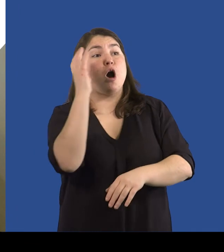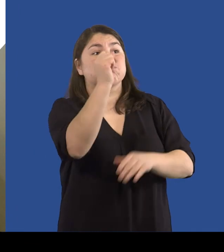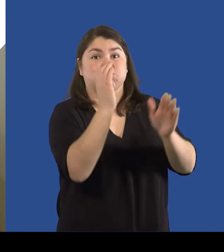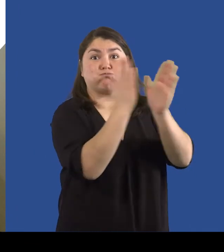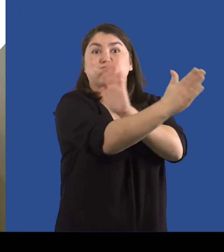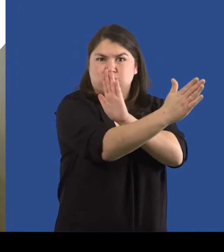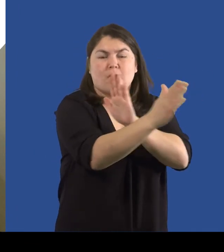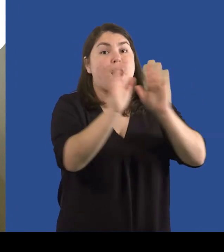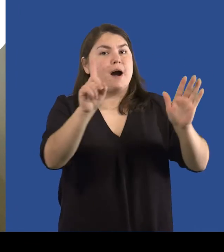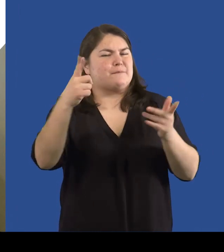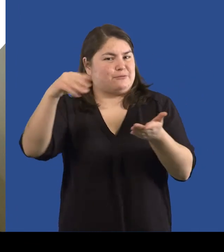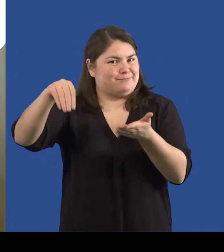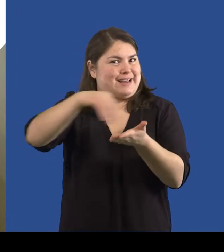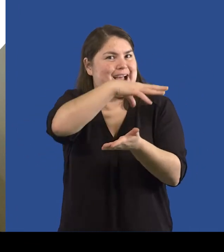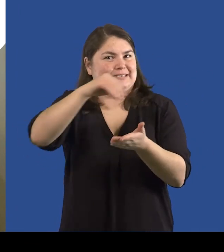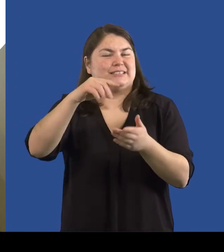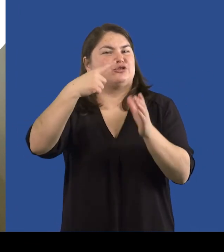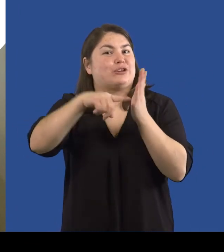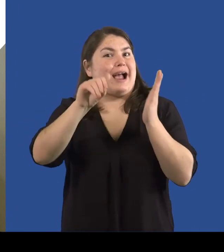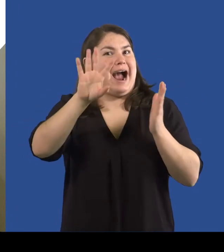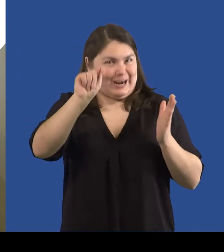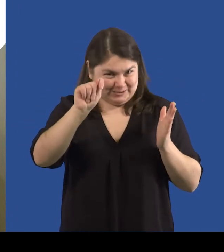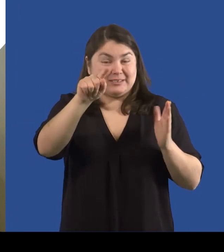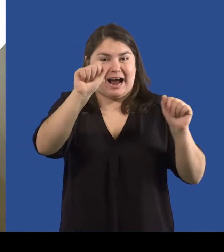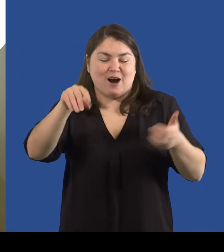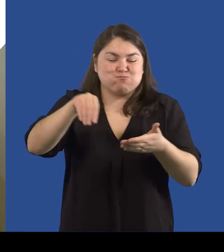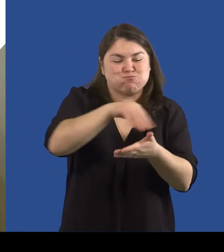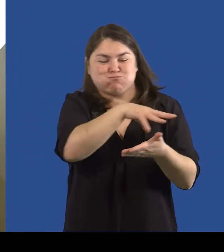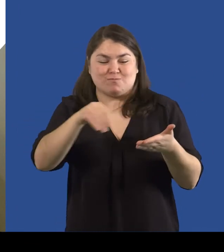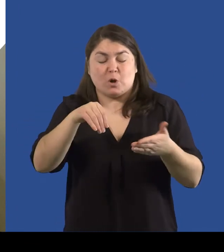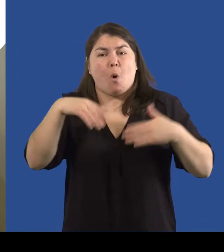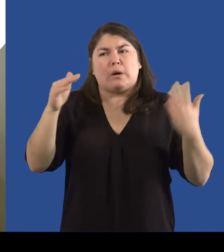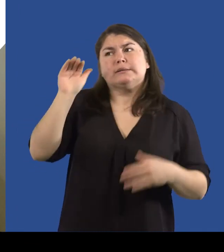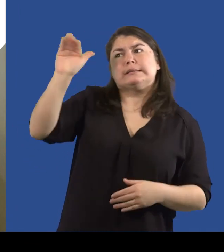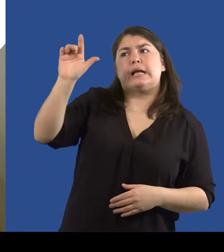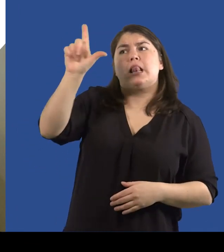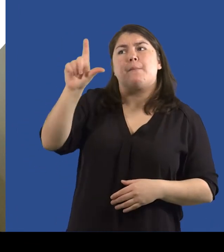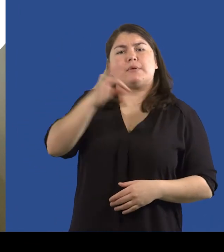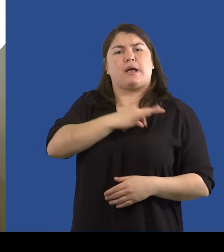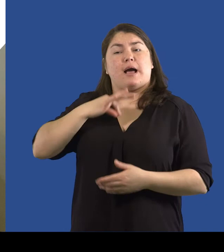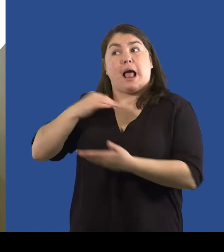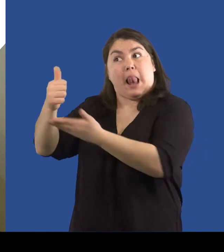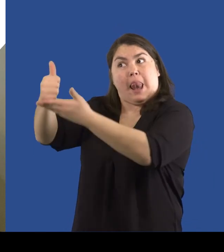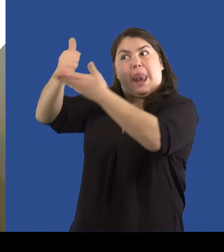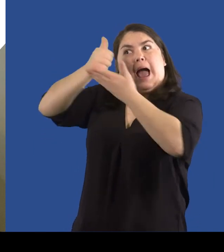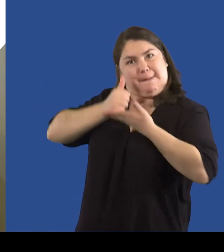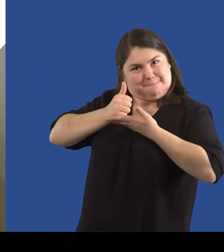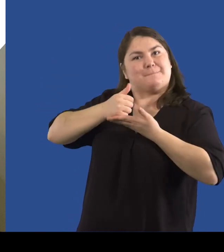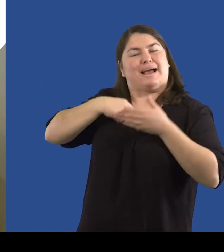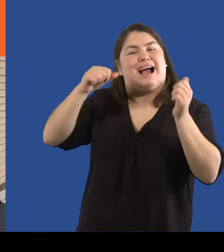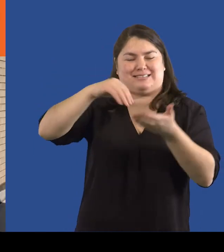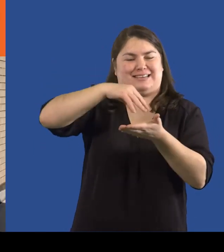Before I leave, I can check out things myself or ask library staff for help.